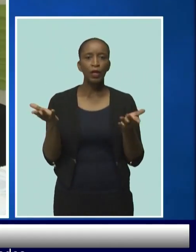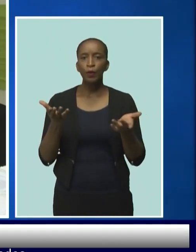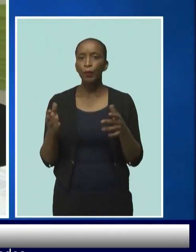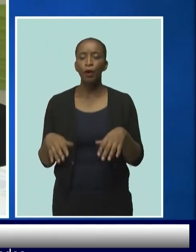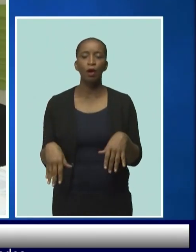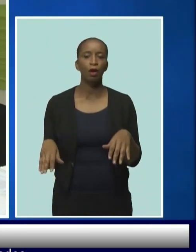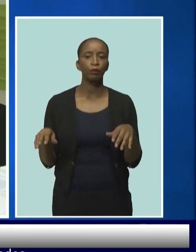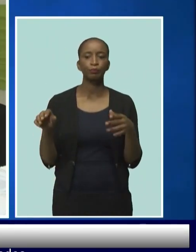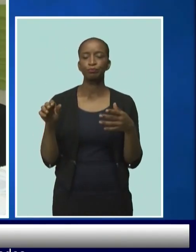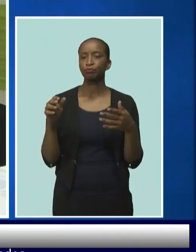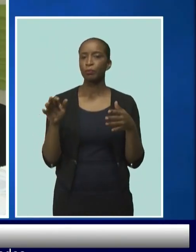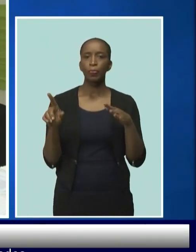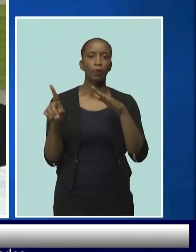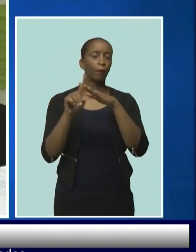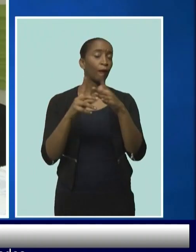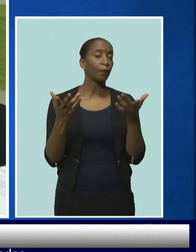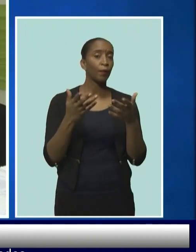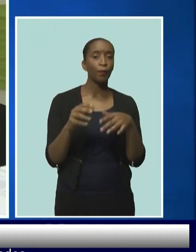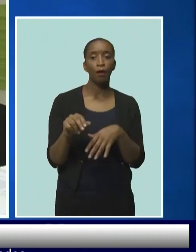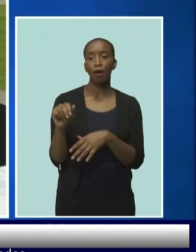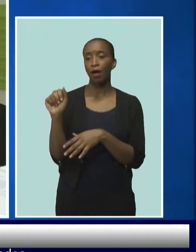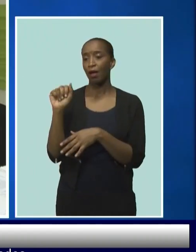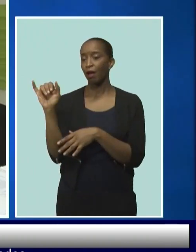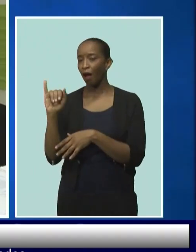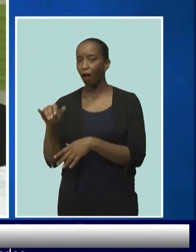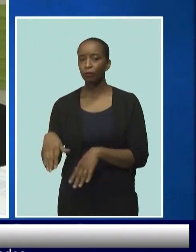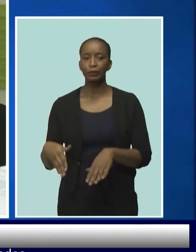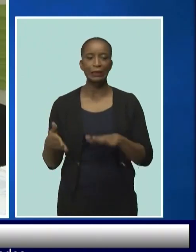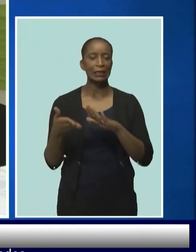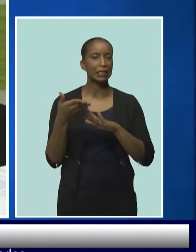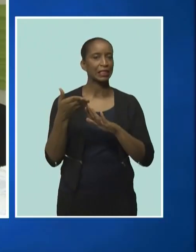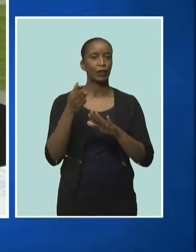whether it is sustainability reporting, and